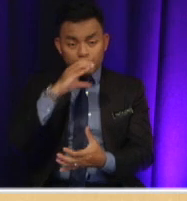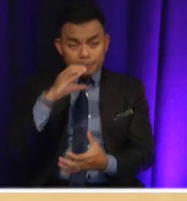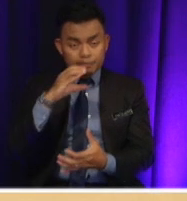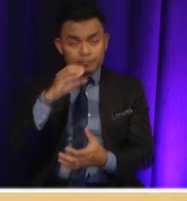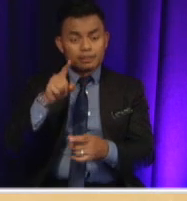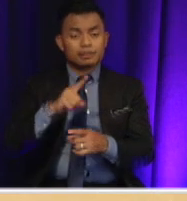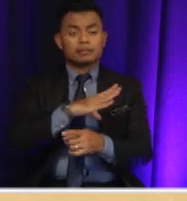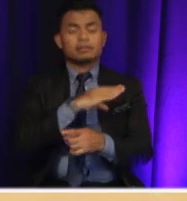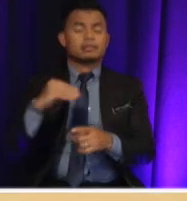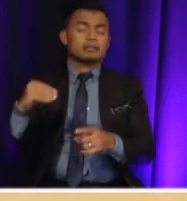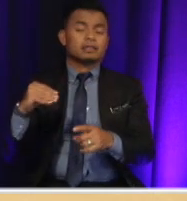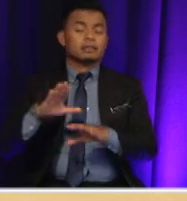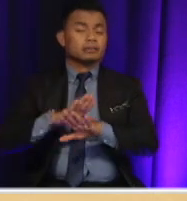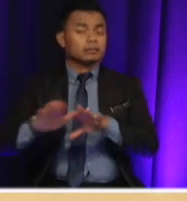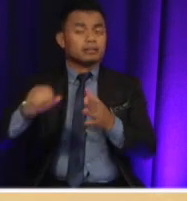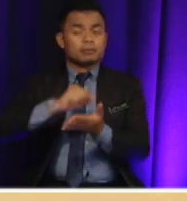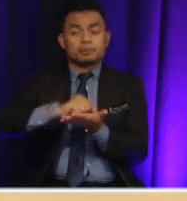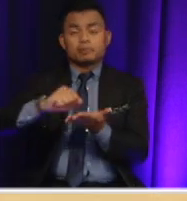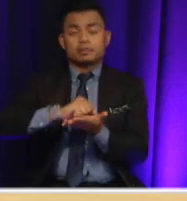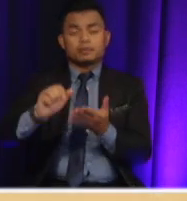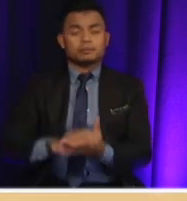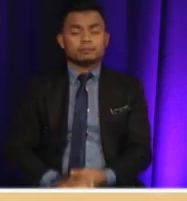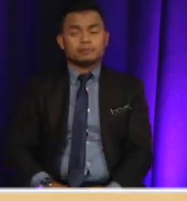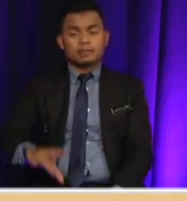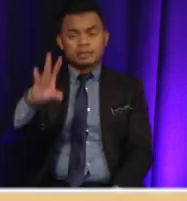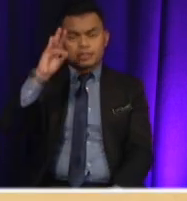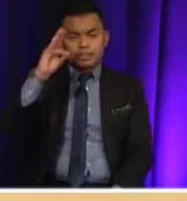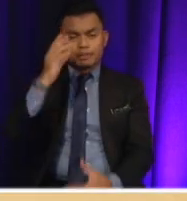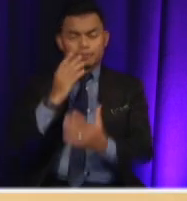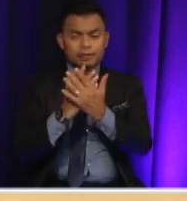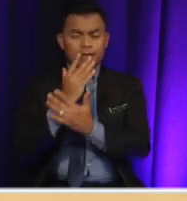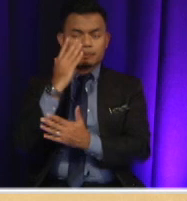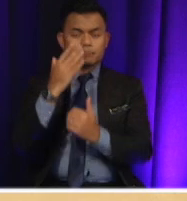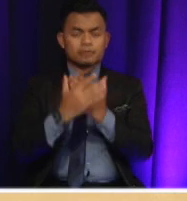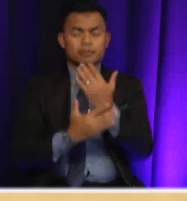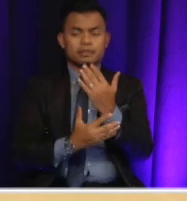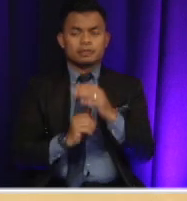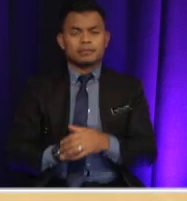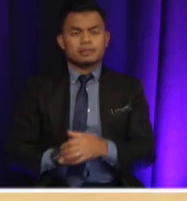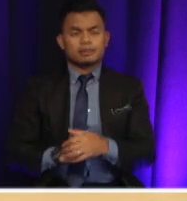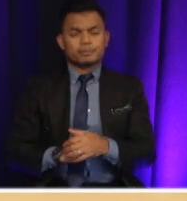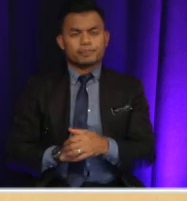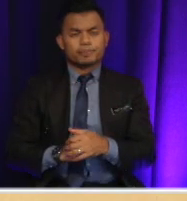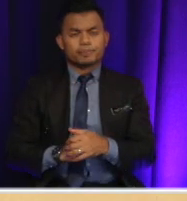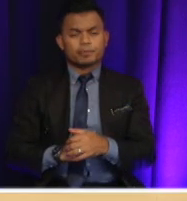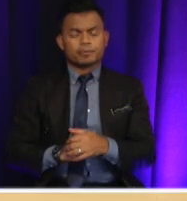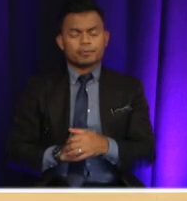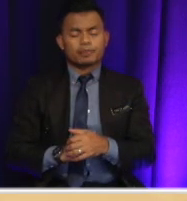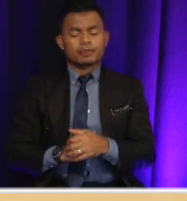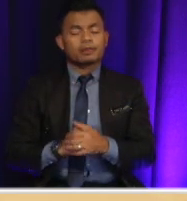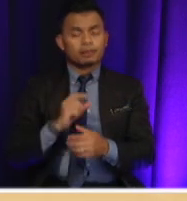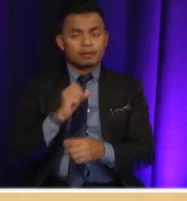unwashed porridge pan, the severed arm of last year's action man.